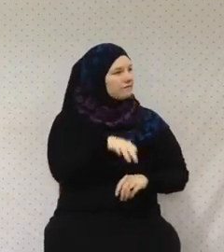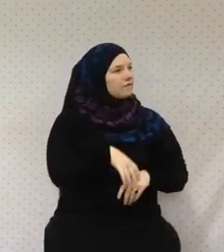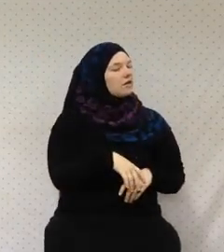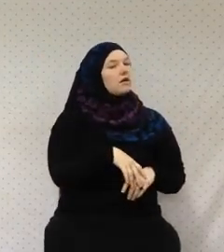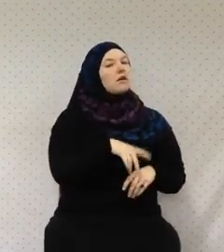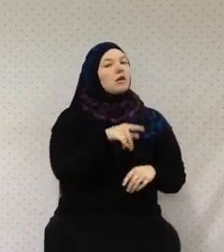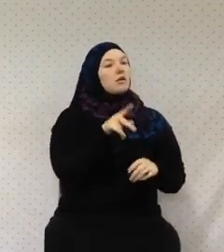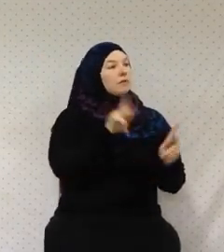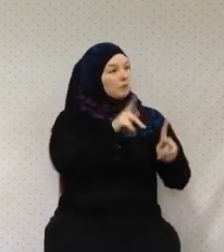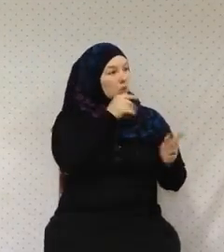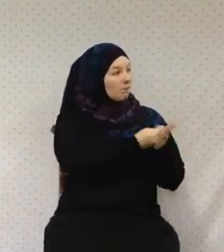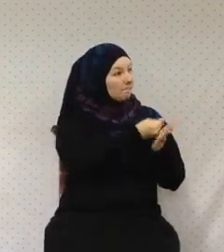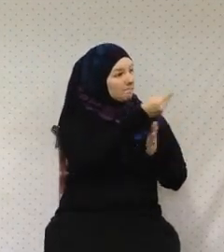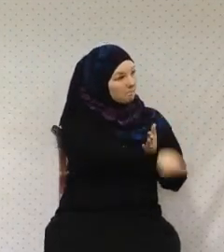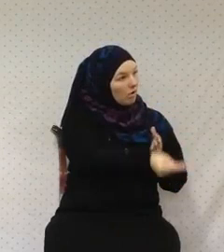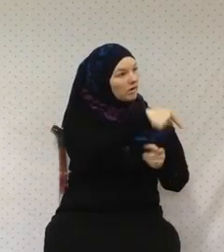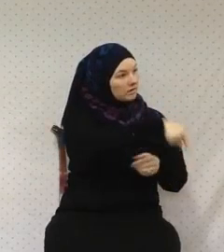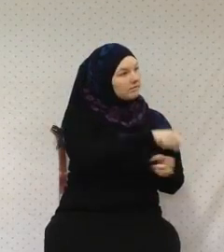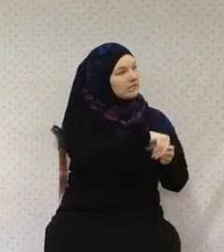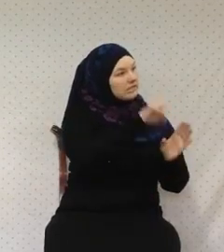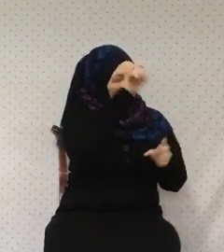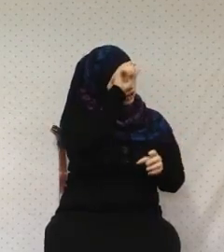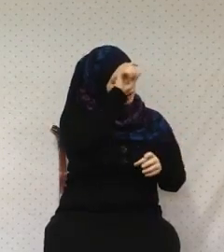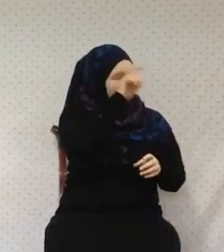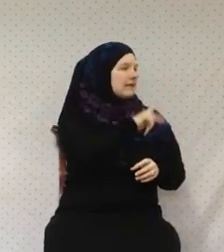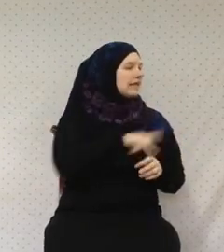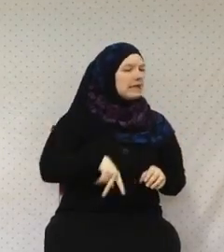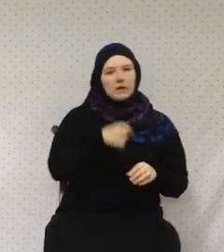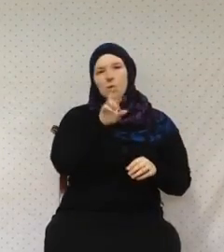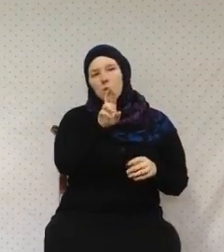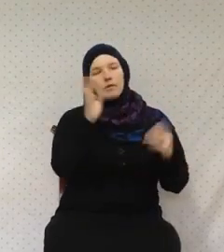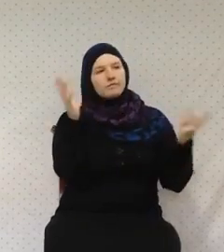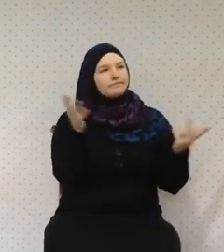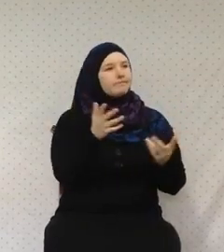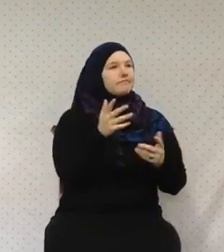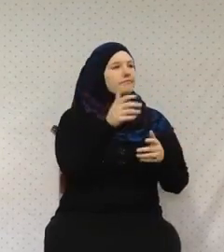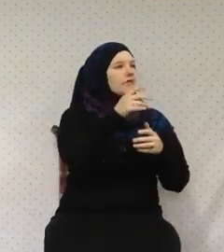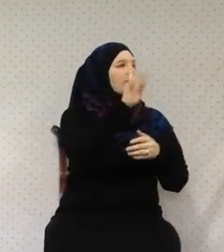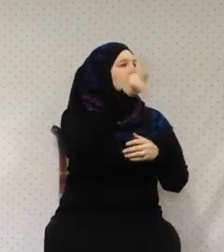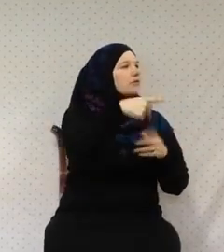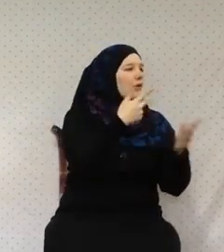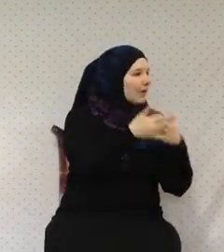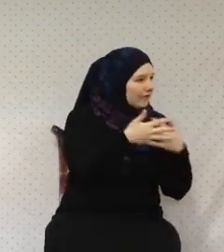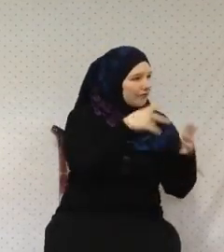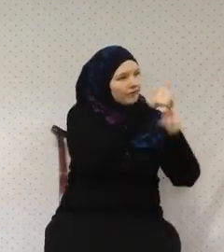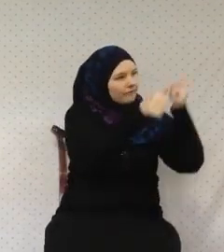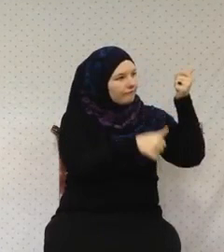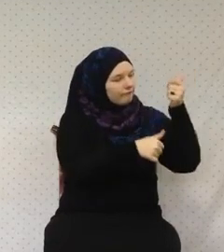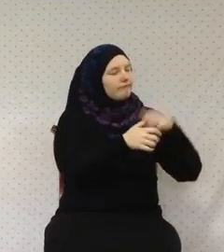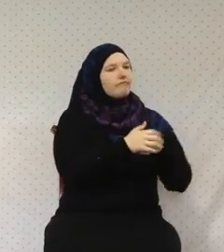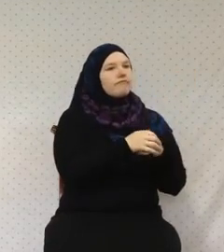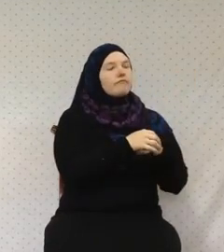And those who bought him from Egypt, the king or the prime minister, whoever that was,